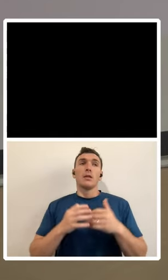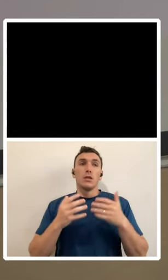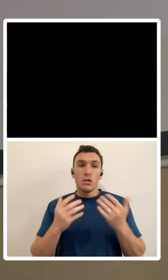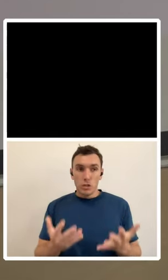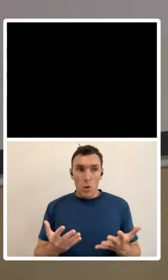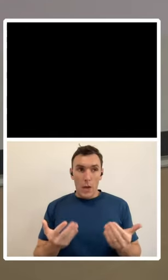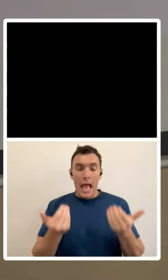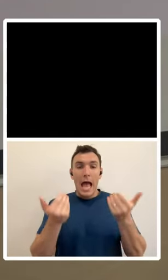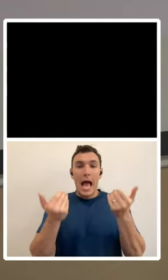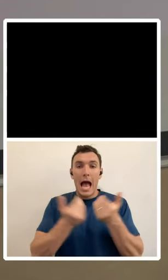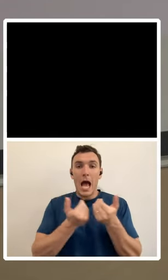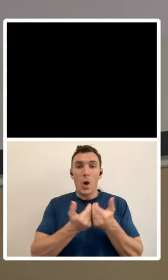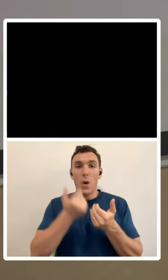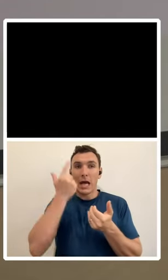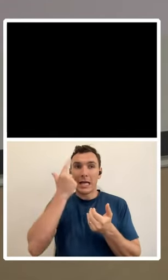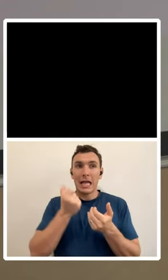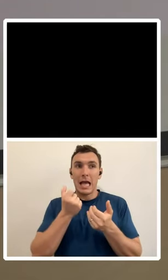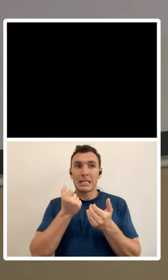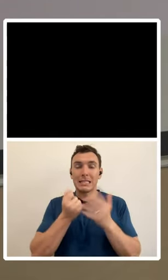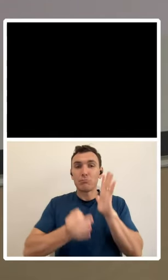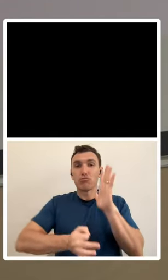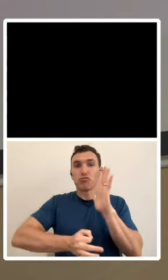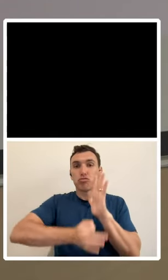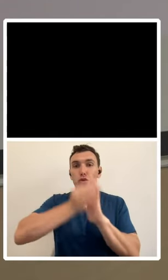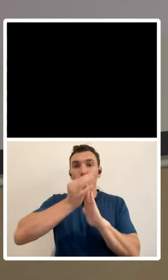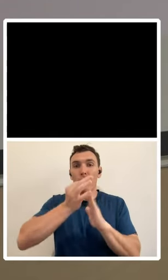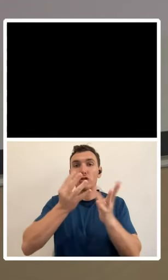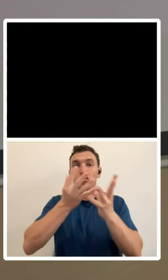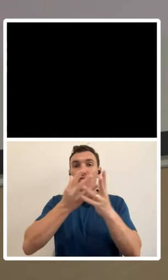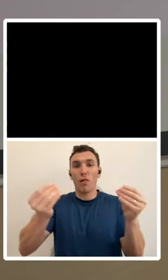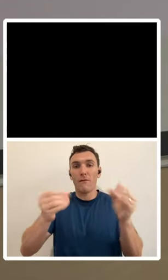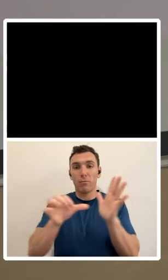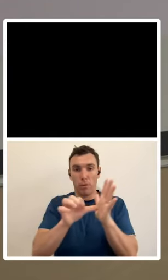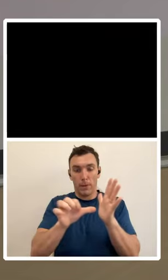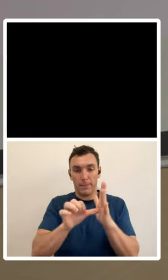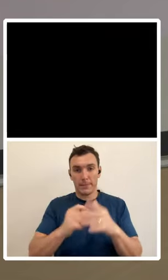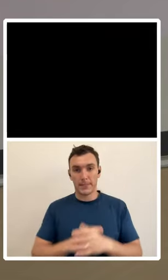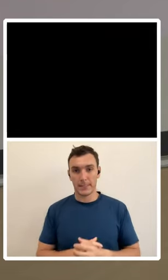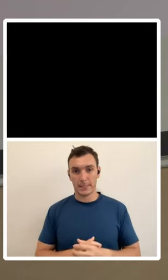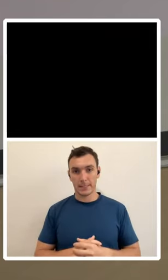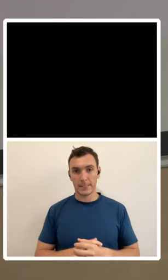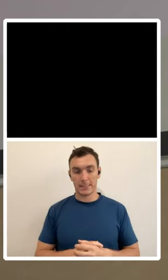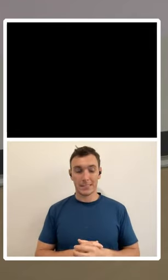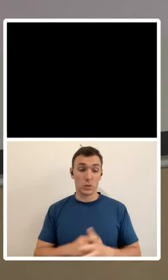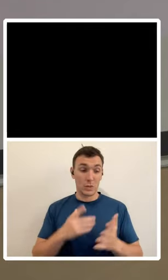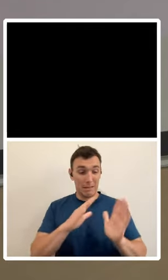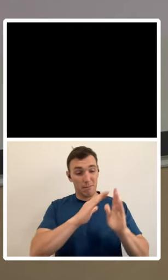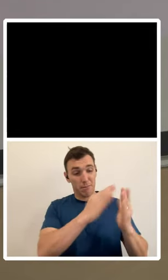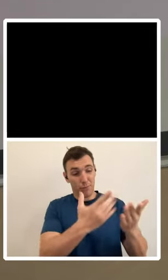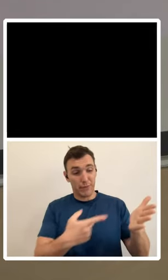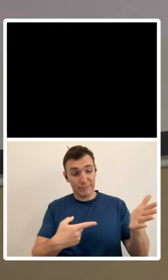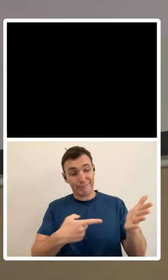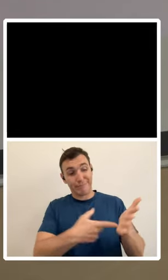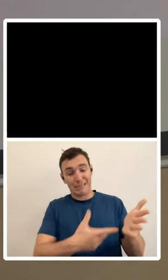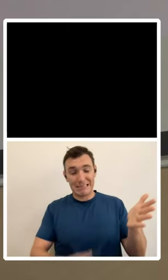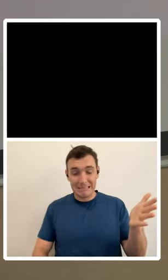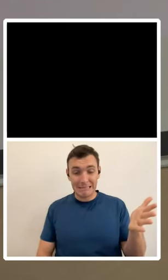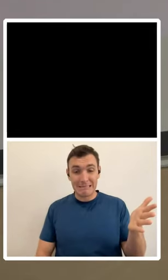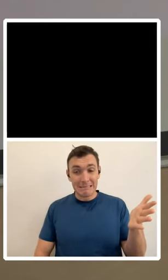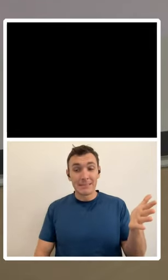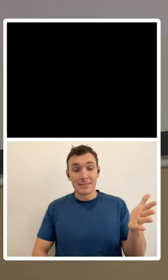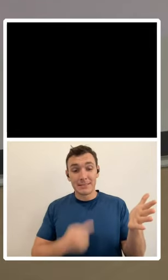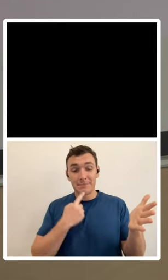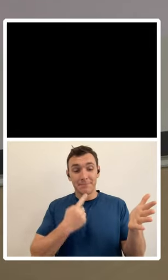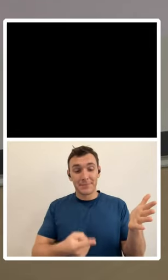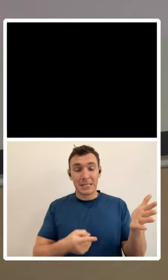getting worse. And the book certainly tells us that we're in a big, fat mess. So there's research out last year